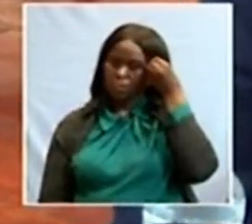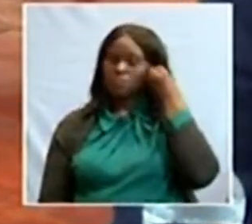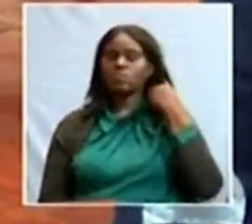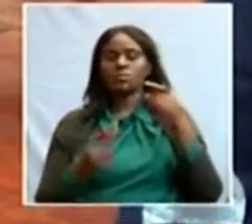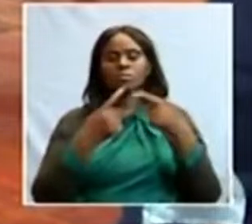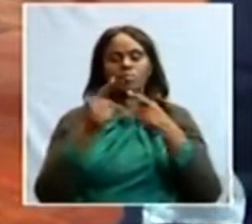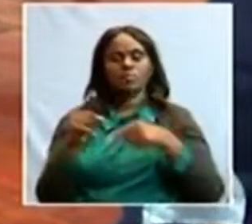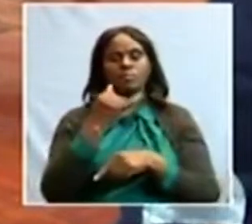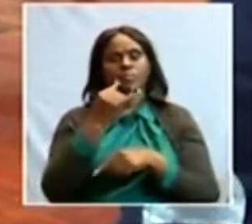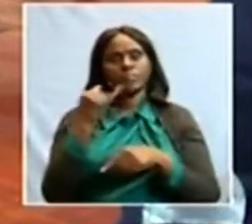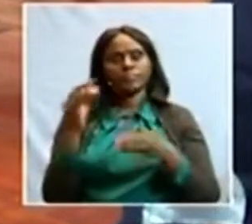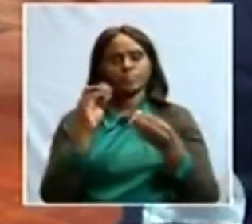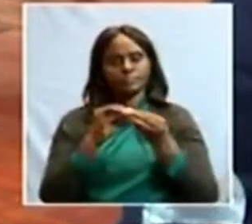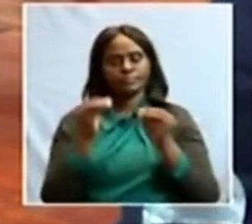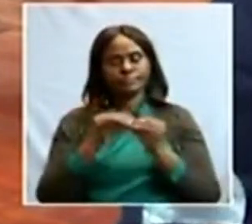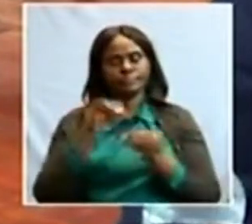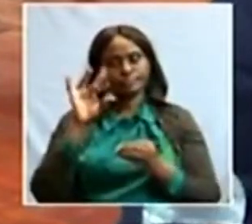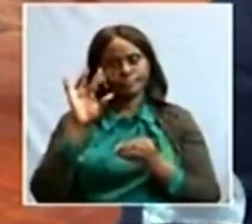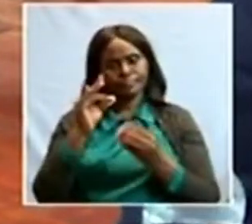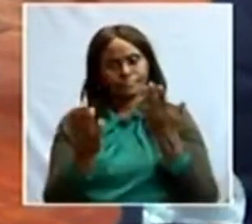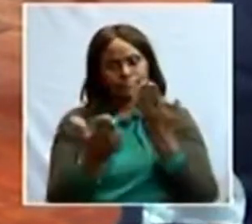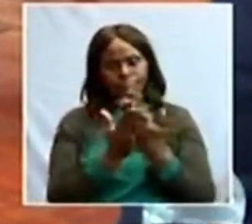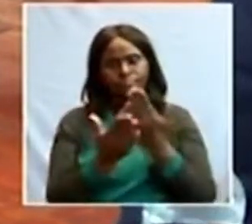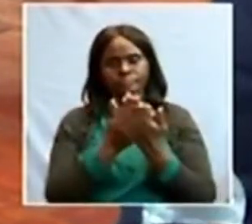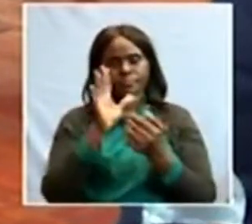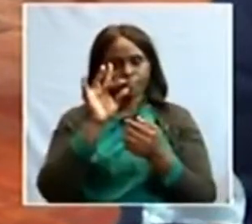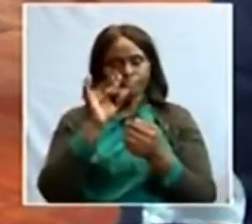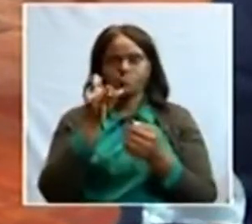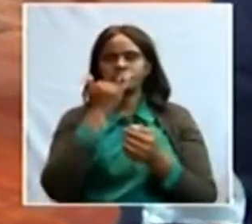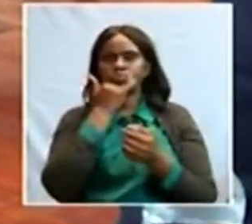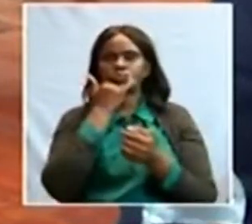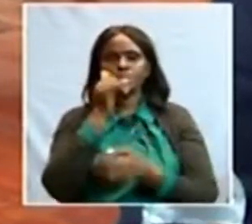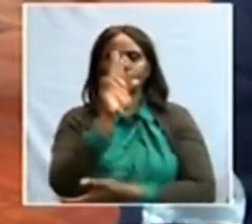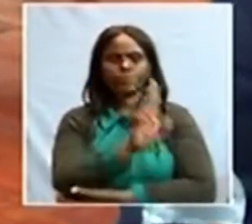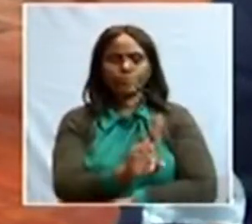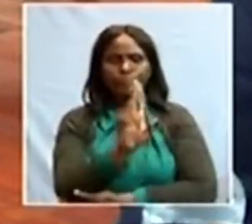cross-cutting issue number 8, Appendix 8, irregular use of